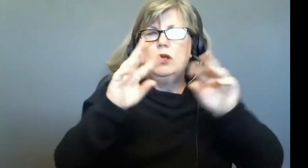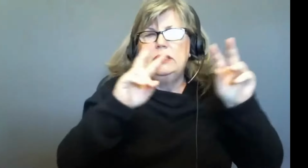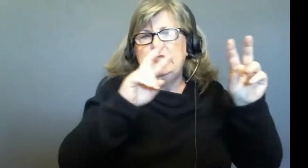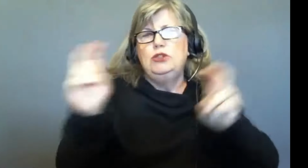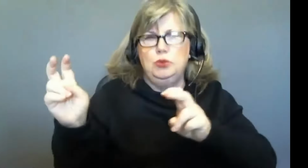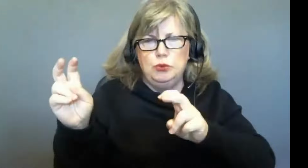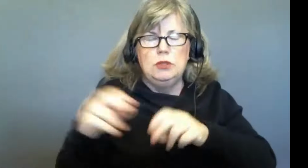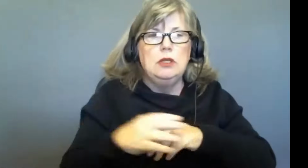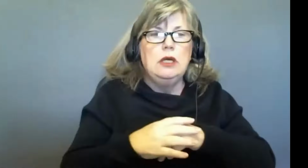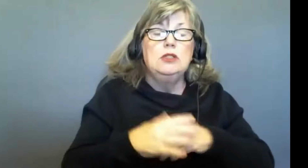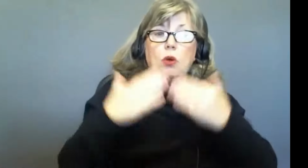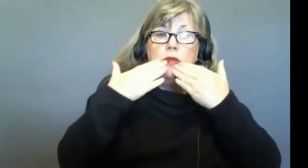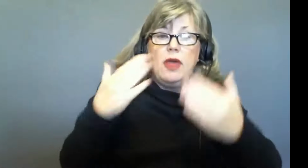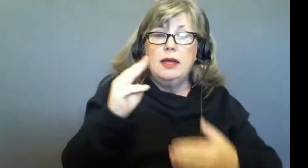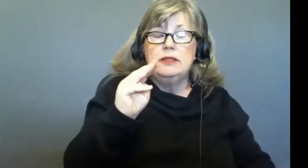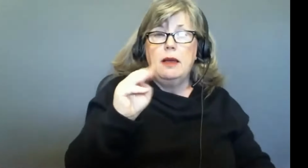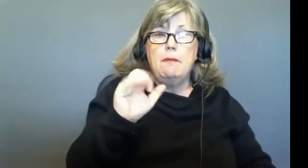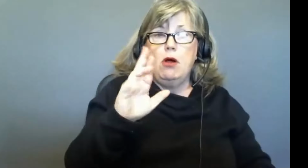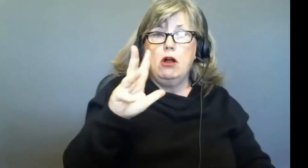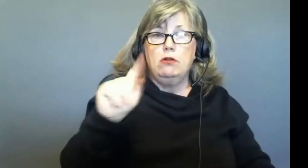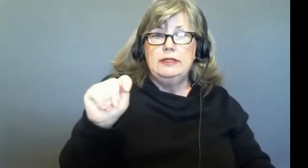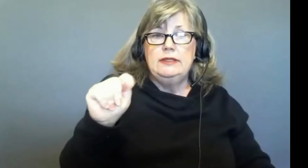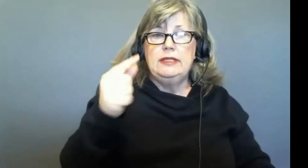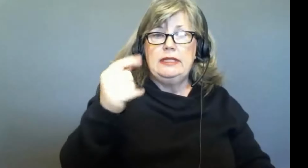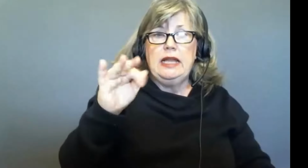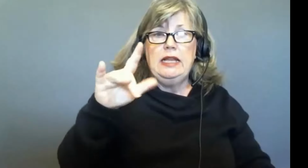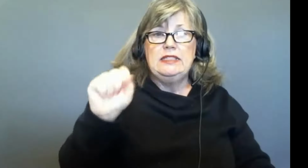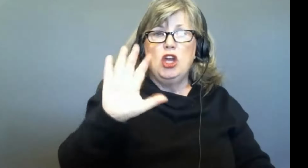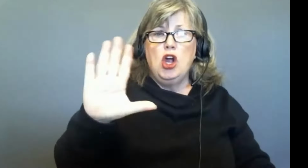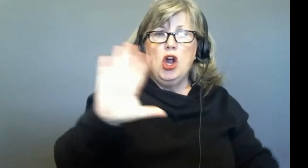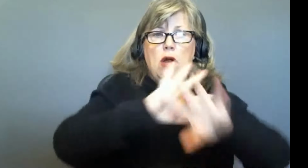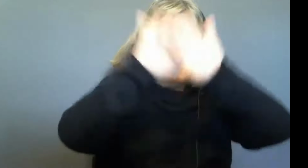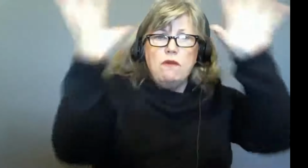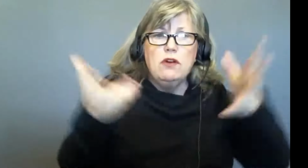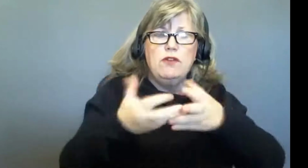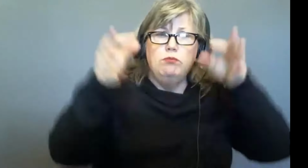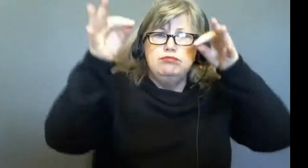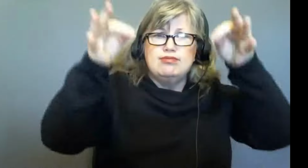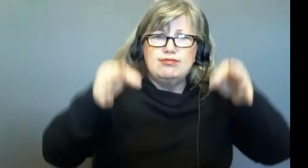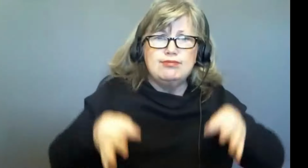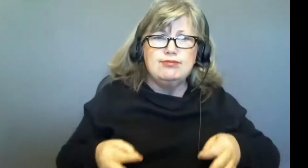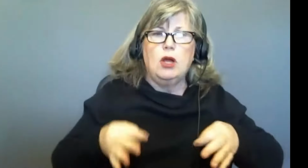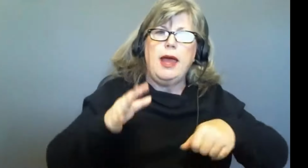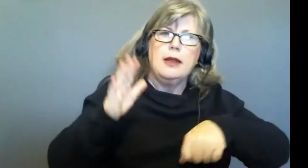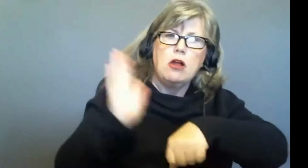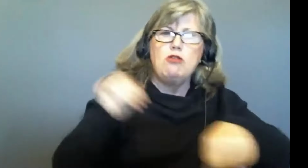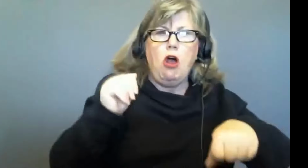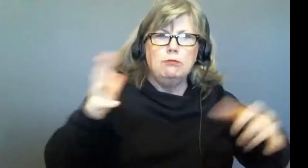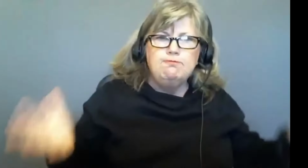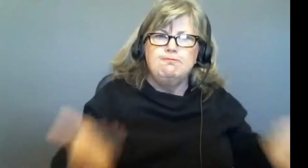really want to thank Margaret Gillis for a great overview and a call for action. Margaret said that